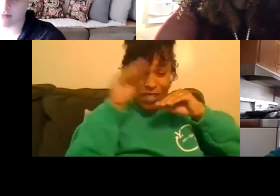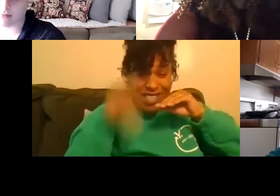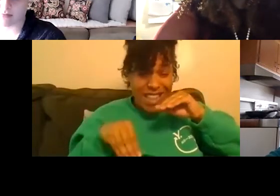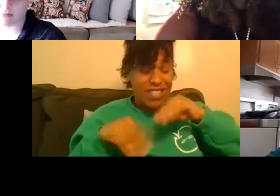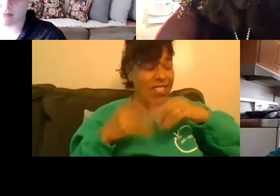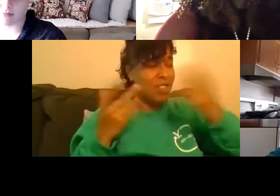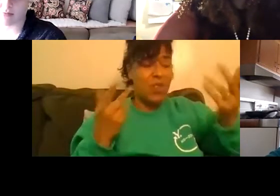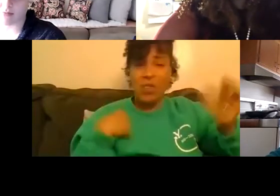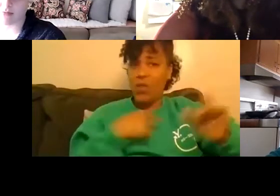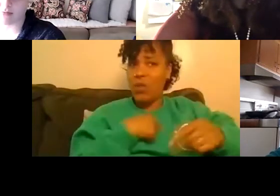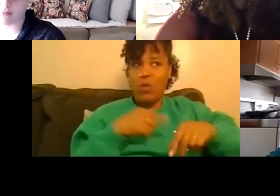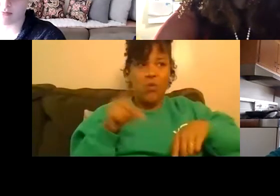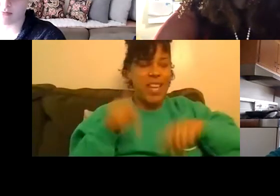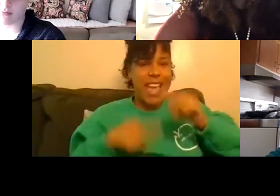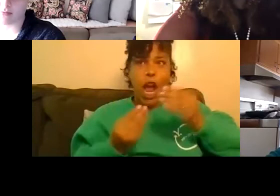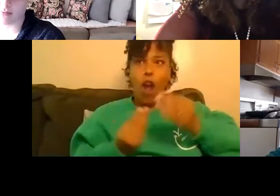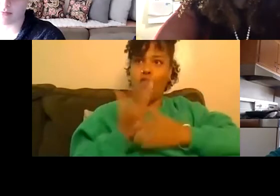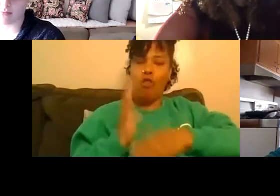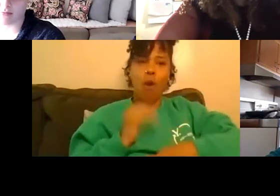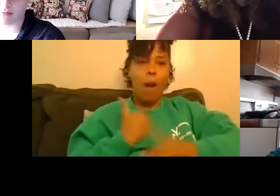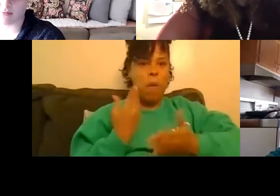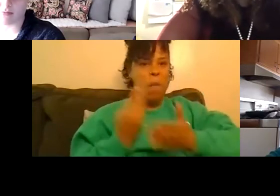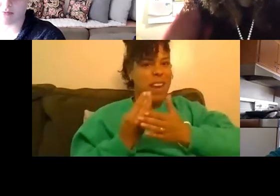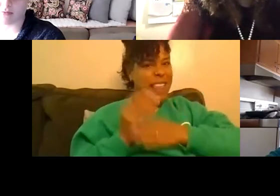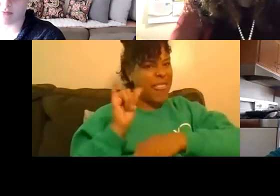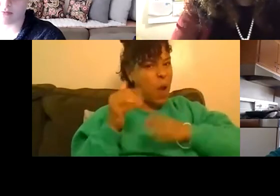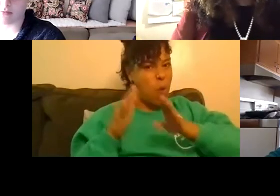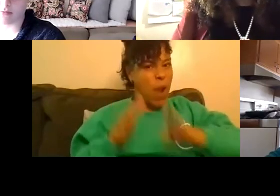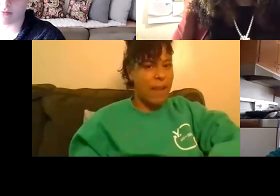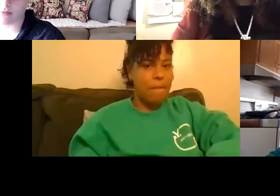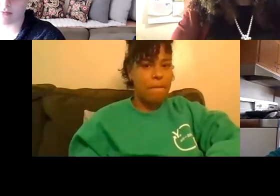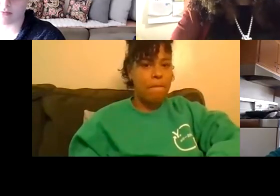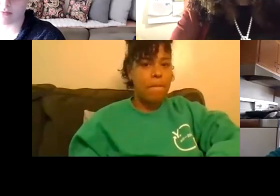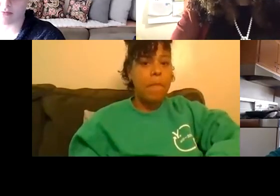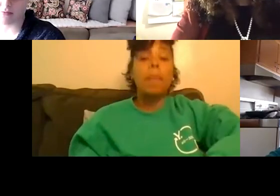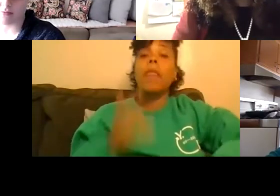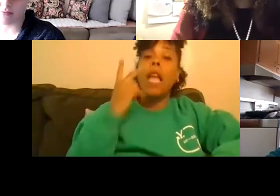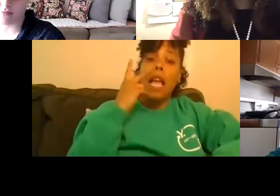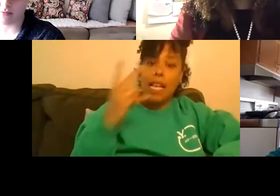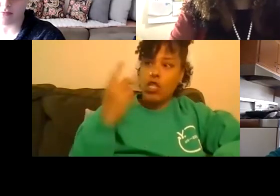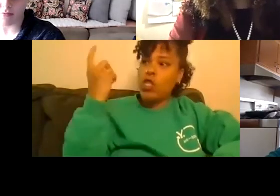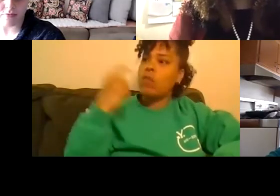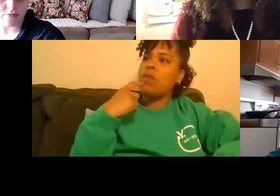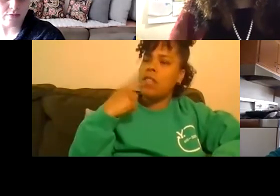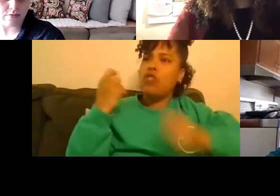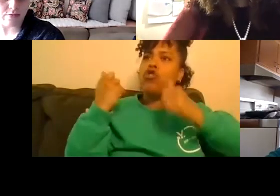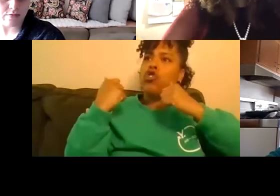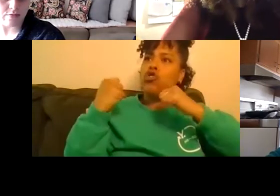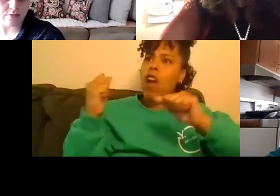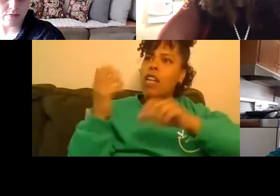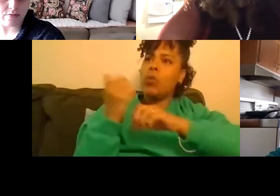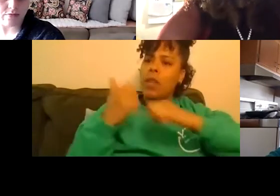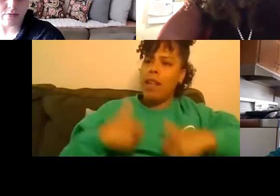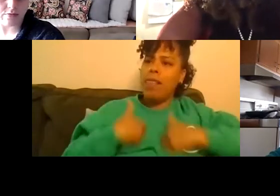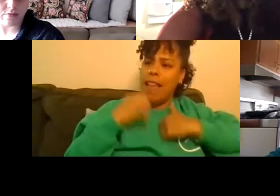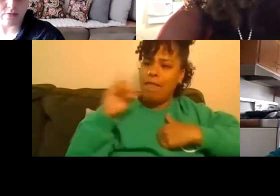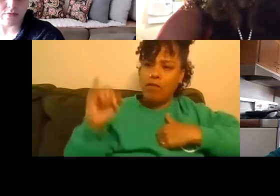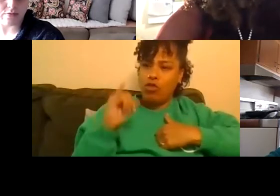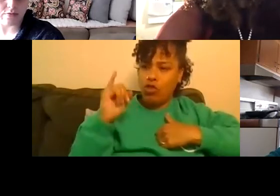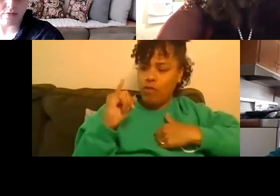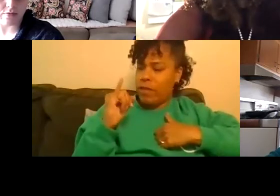I see No, someone, I see someone said they tried to get life insurance, but they couldn't because of